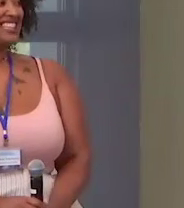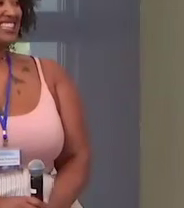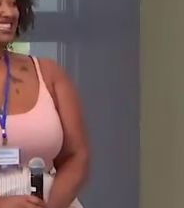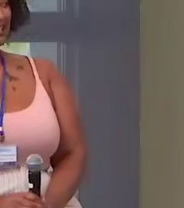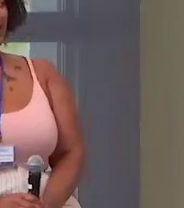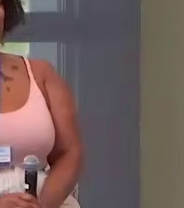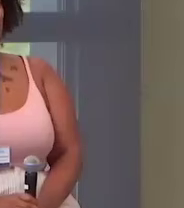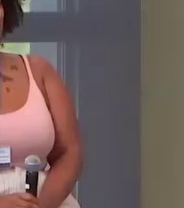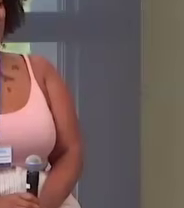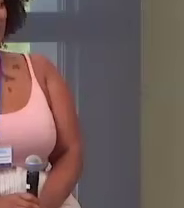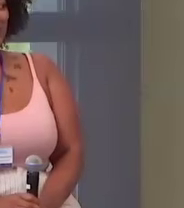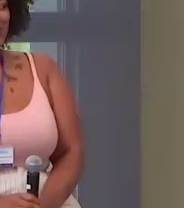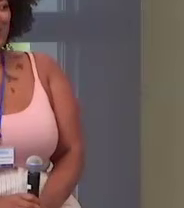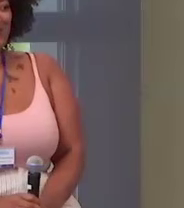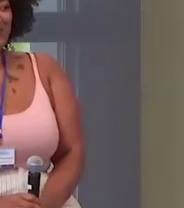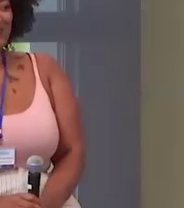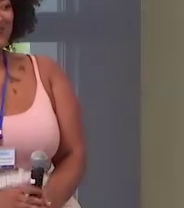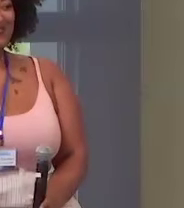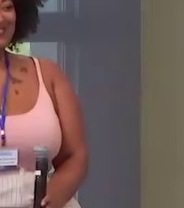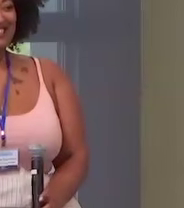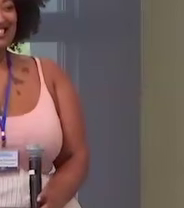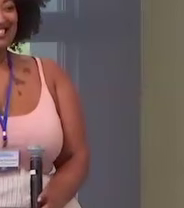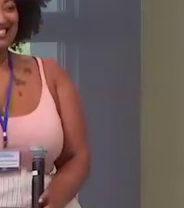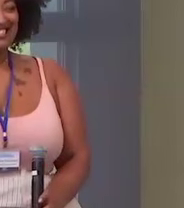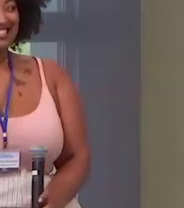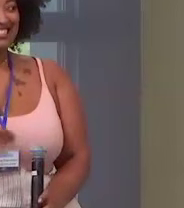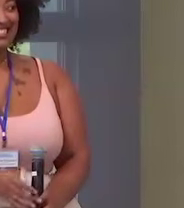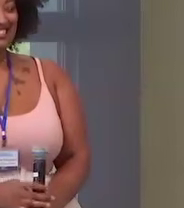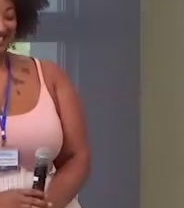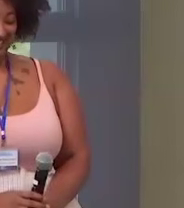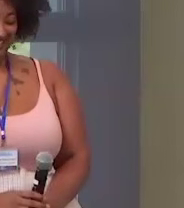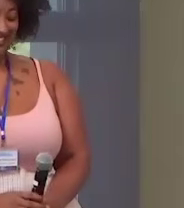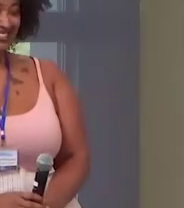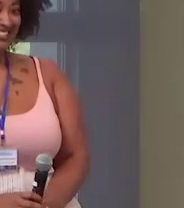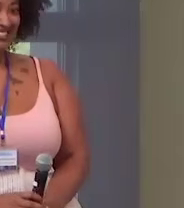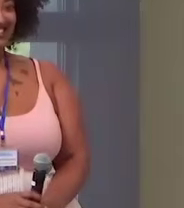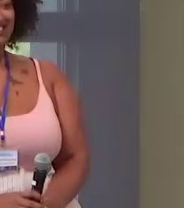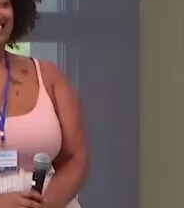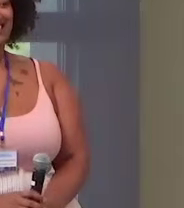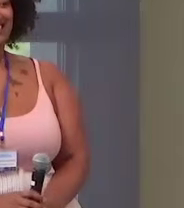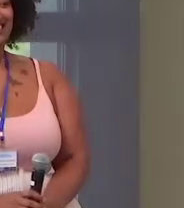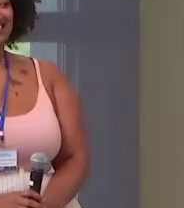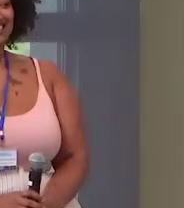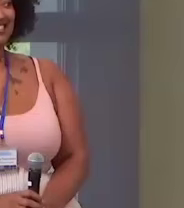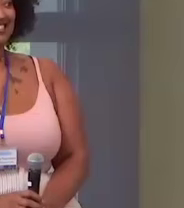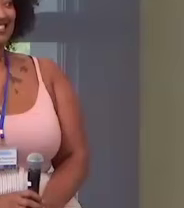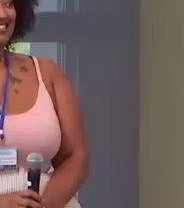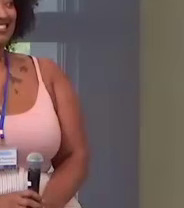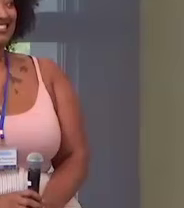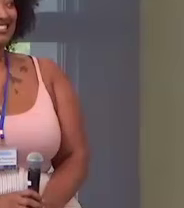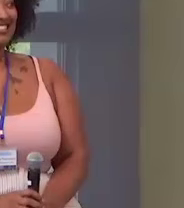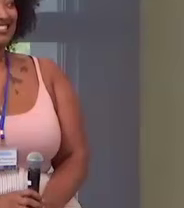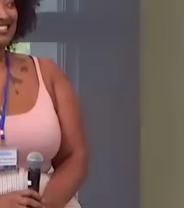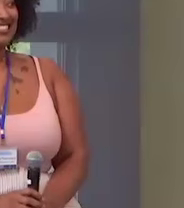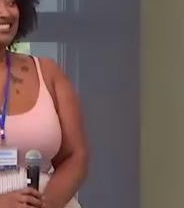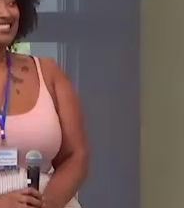Before we go on, I just want to welcome Cambria, who is also a part of our patient advocacy panel and just arrived. Cambria, would